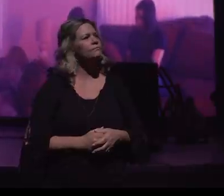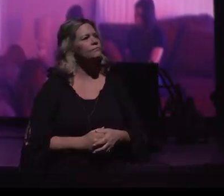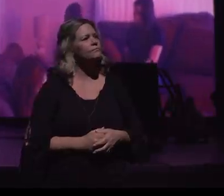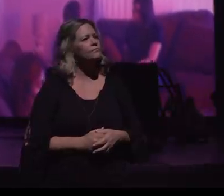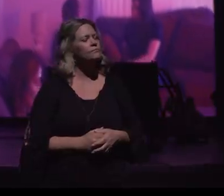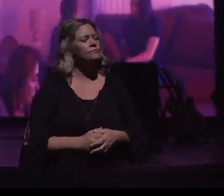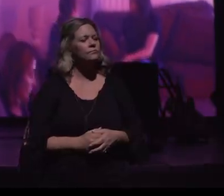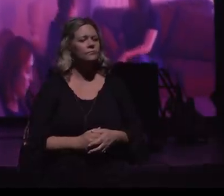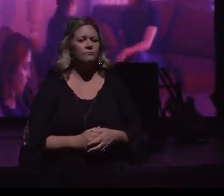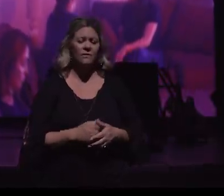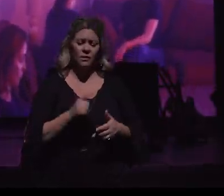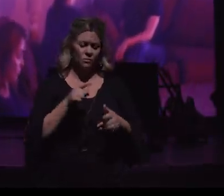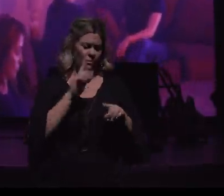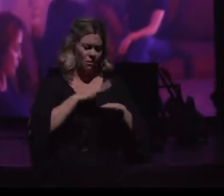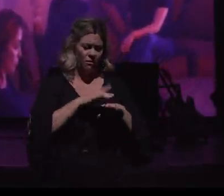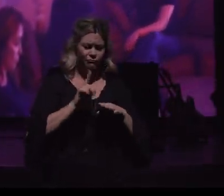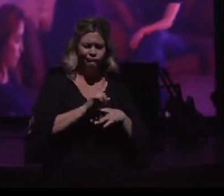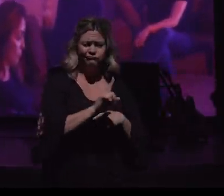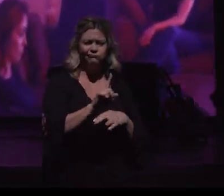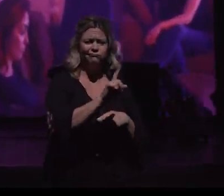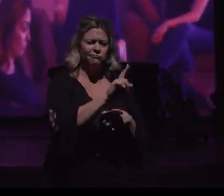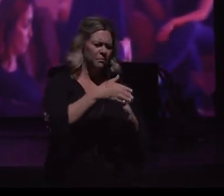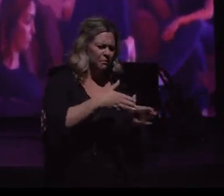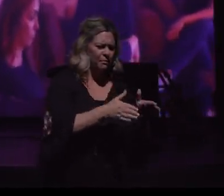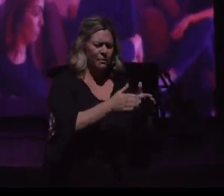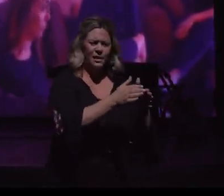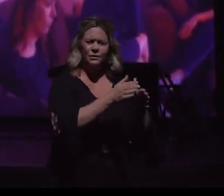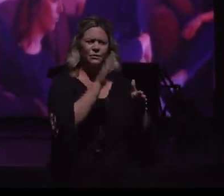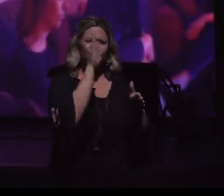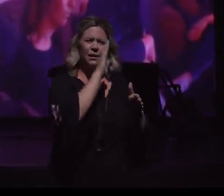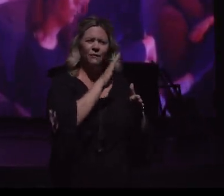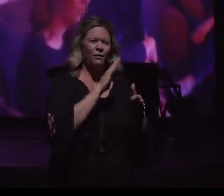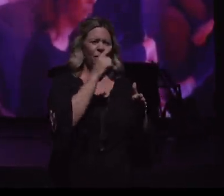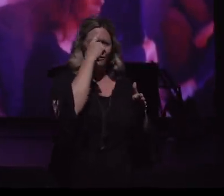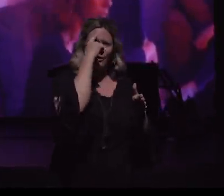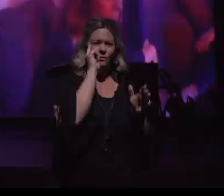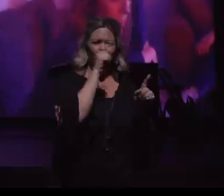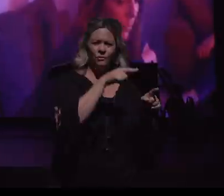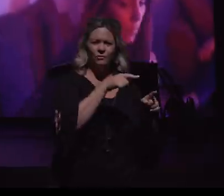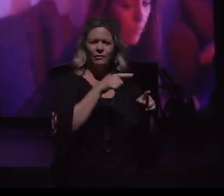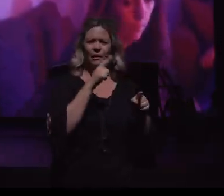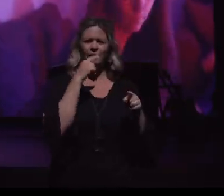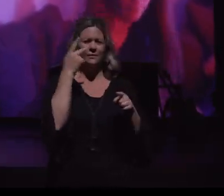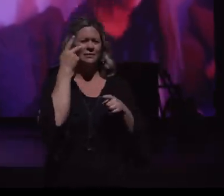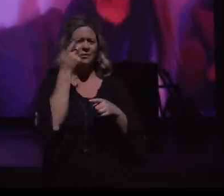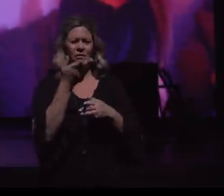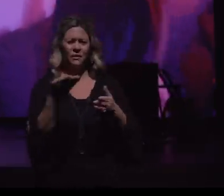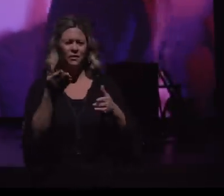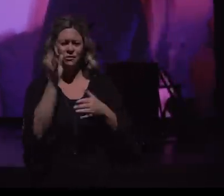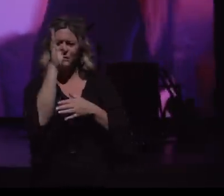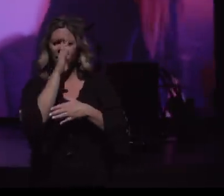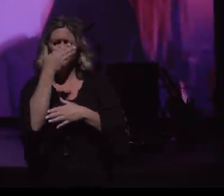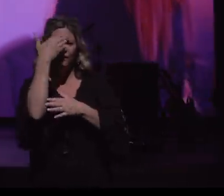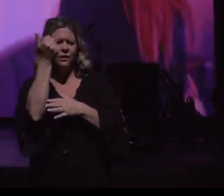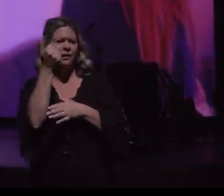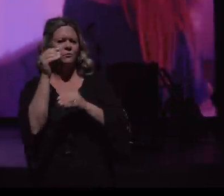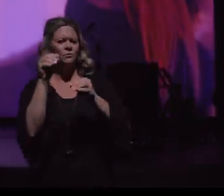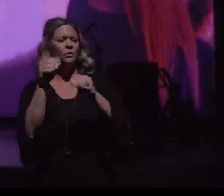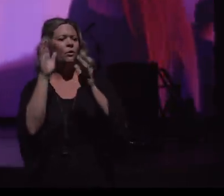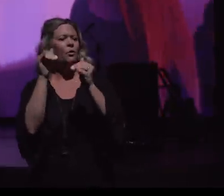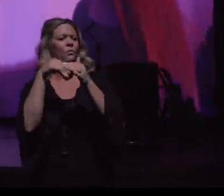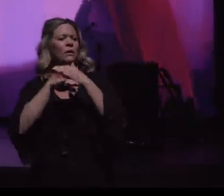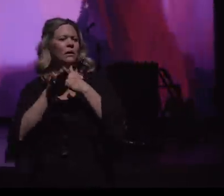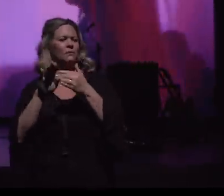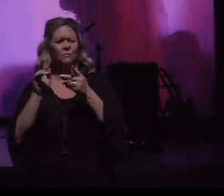You went down paths you never planned on, saw things you can't forget, placed hope in who you thought were